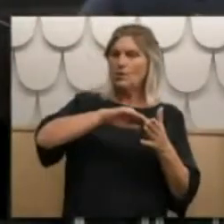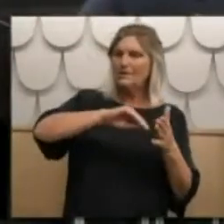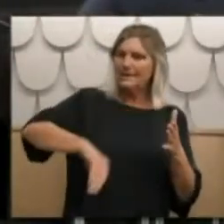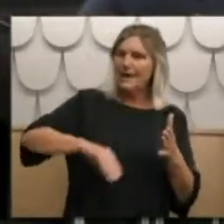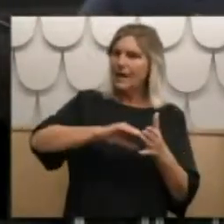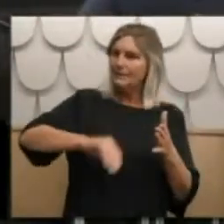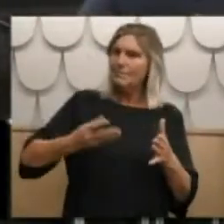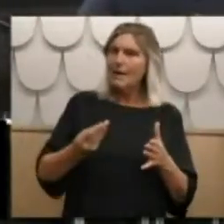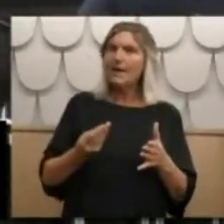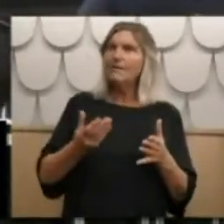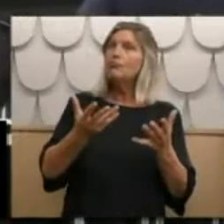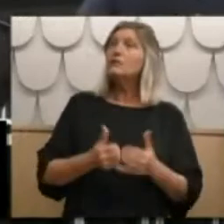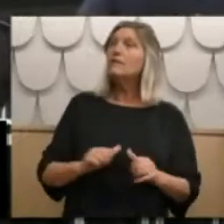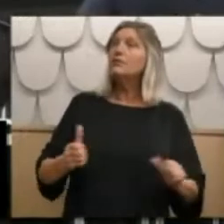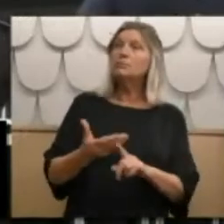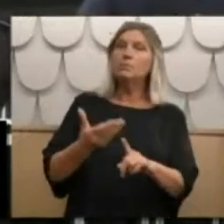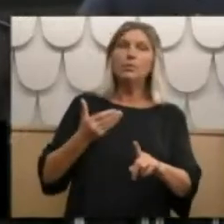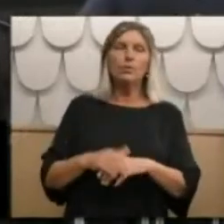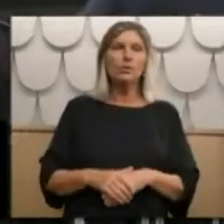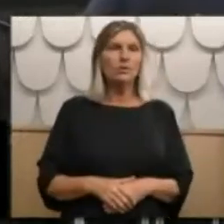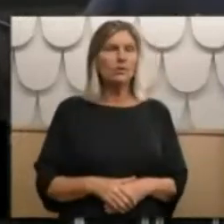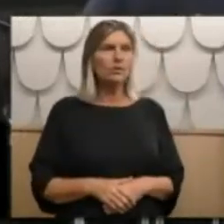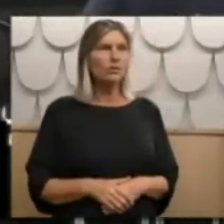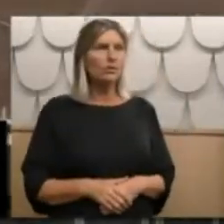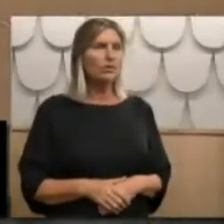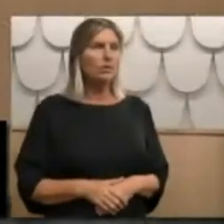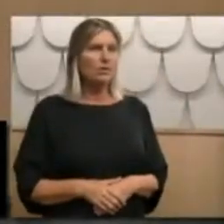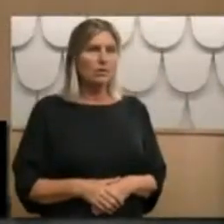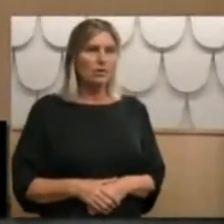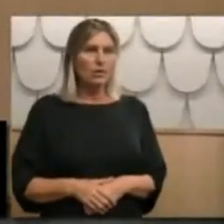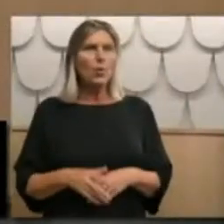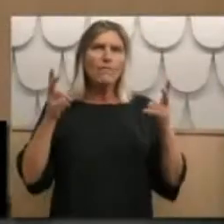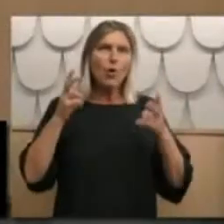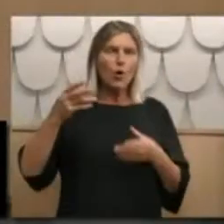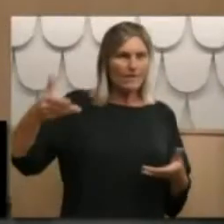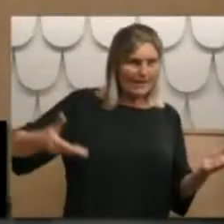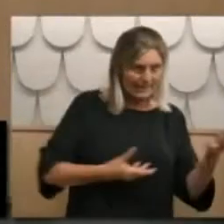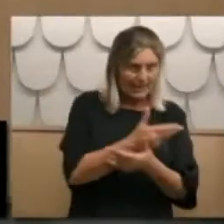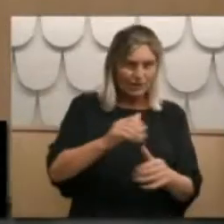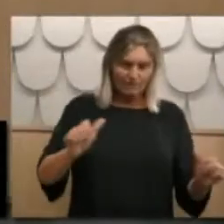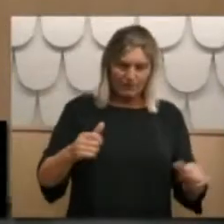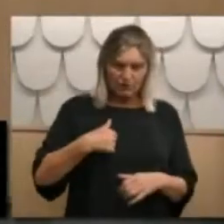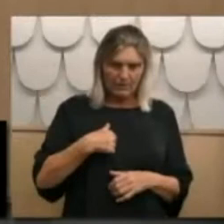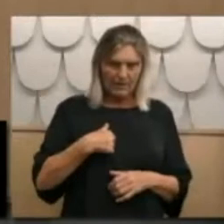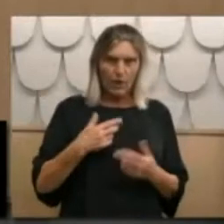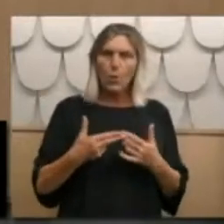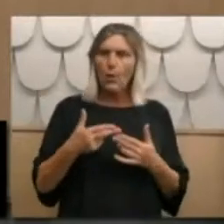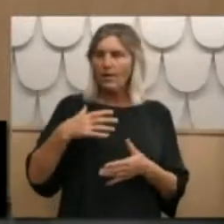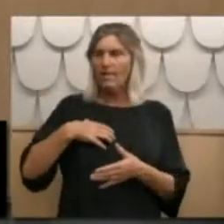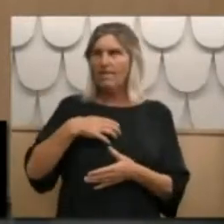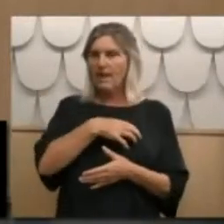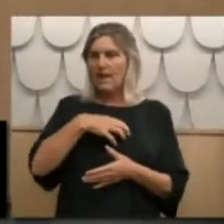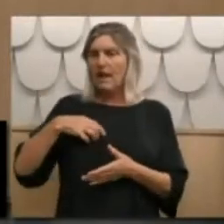already received. Do you think in that regard, and you would have heard the discussion that I had with Crown Council